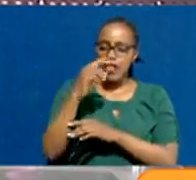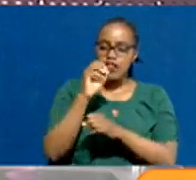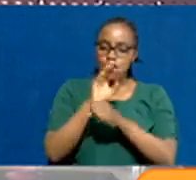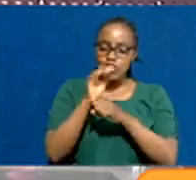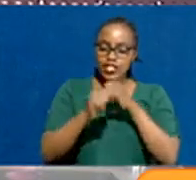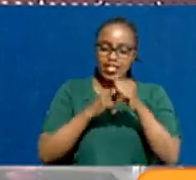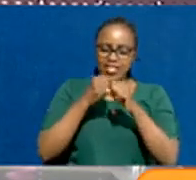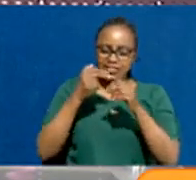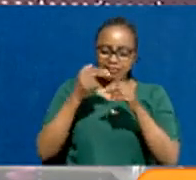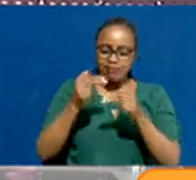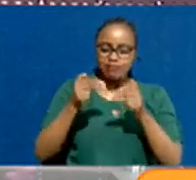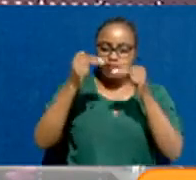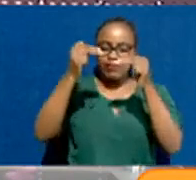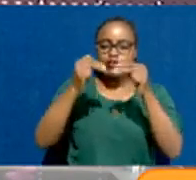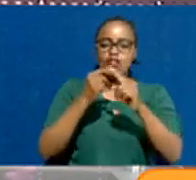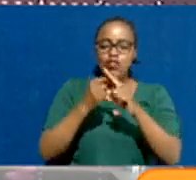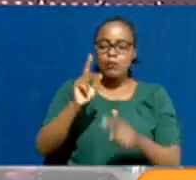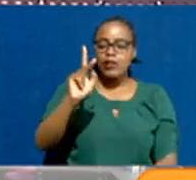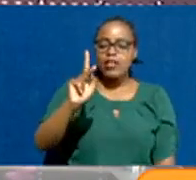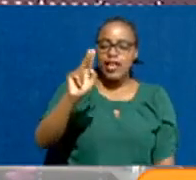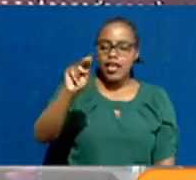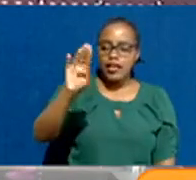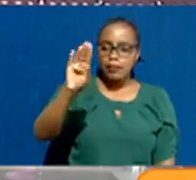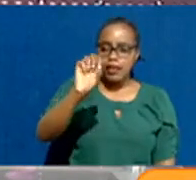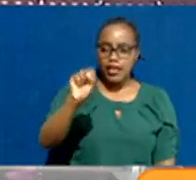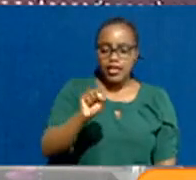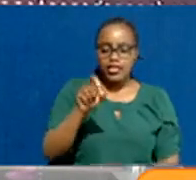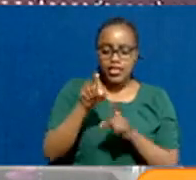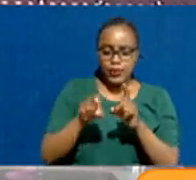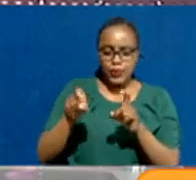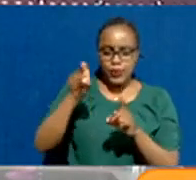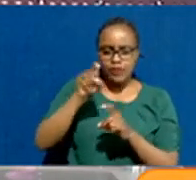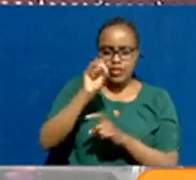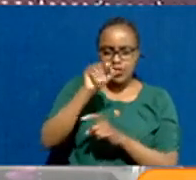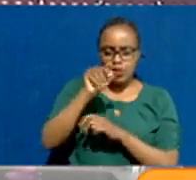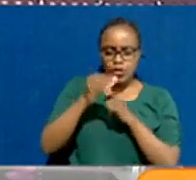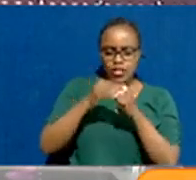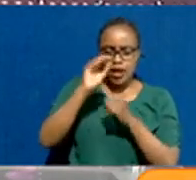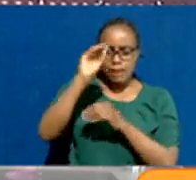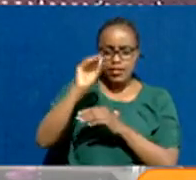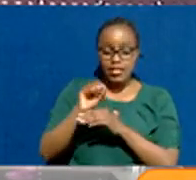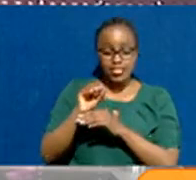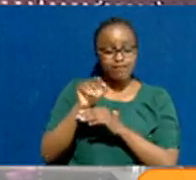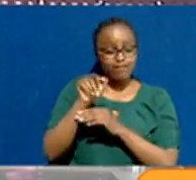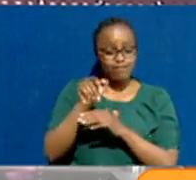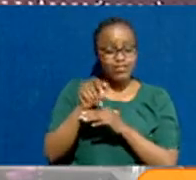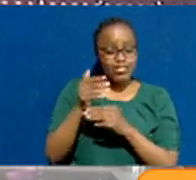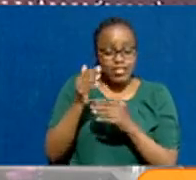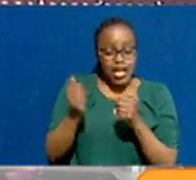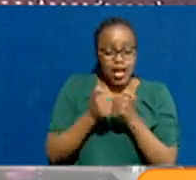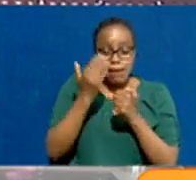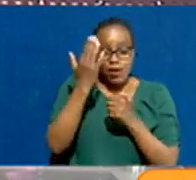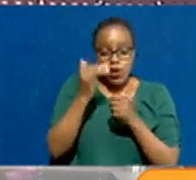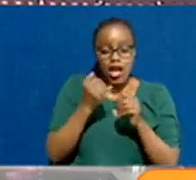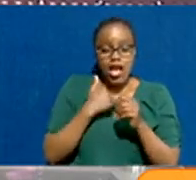14-year high, according to the Kenya National Bureau of Statistics. The increase, a 0.9 percentage point, was occasioned by